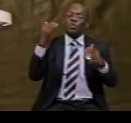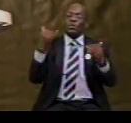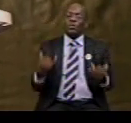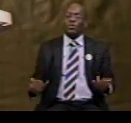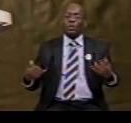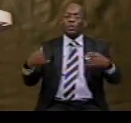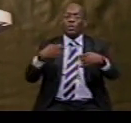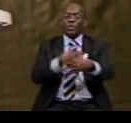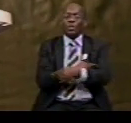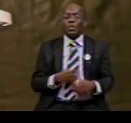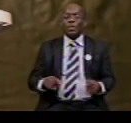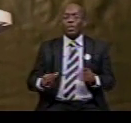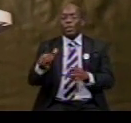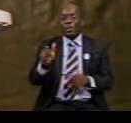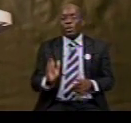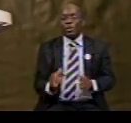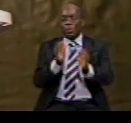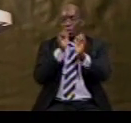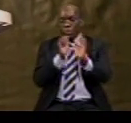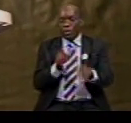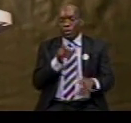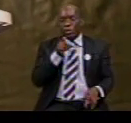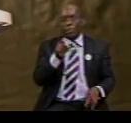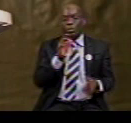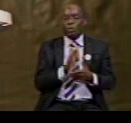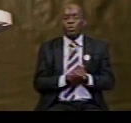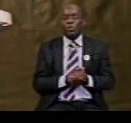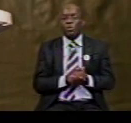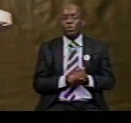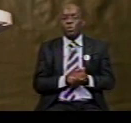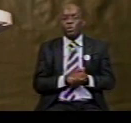God bless you. The testifier.